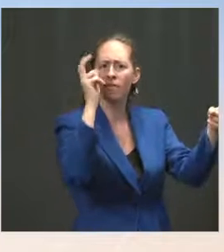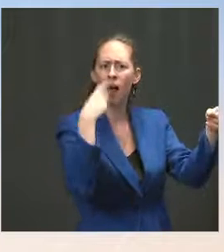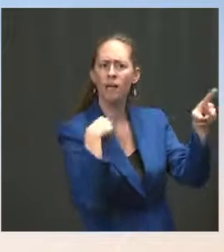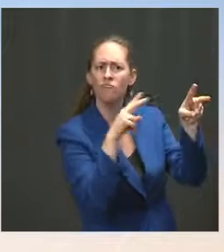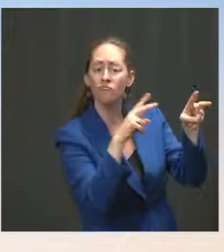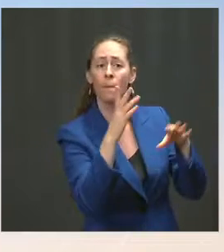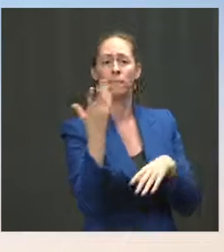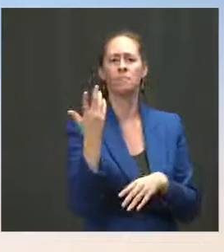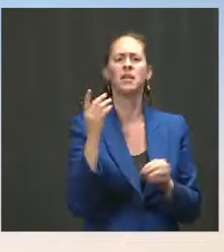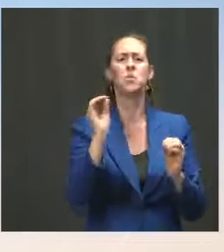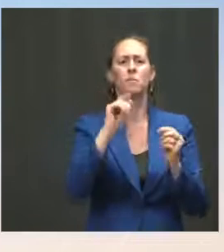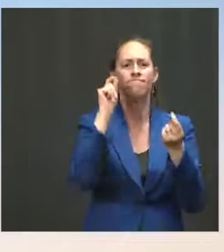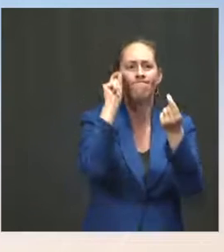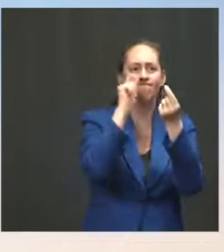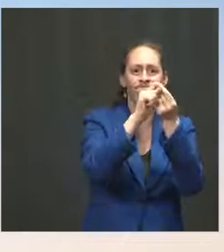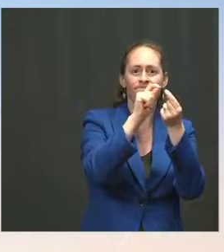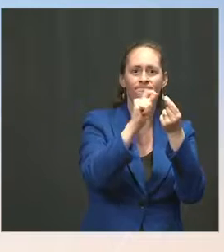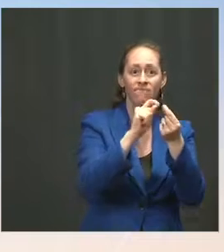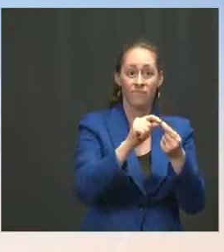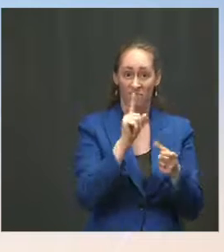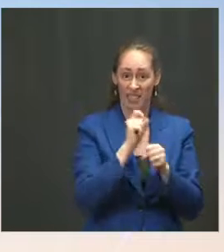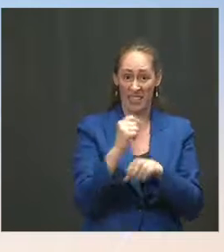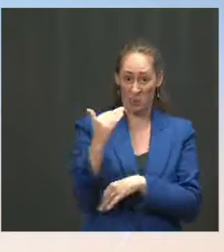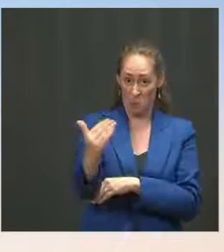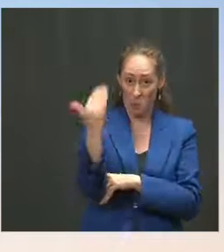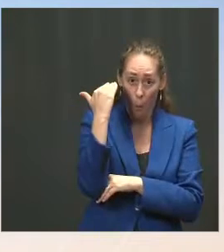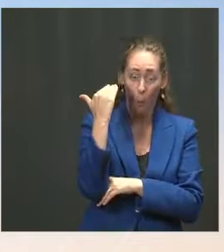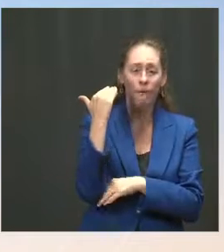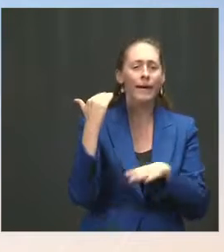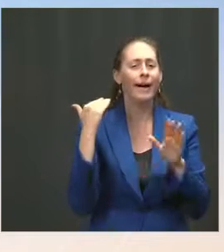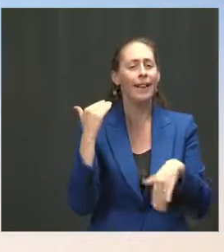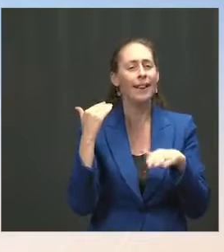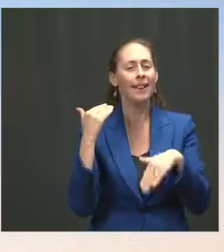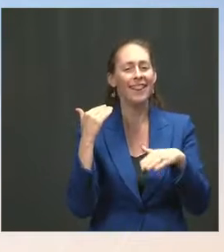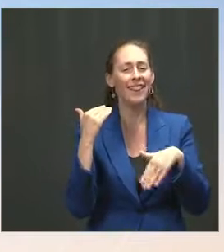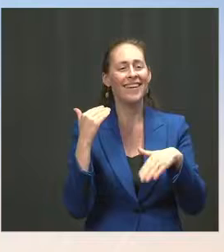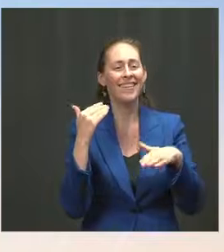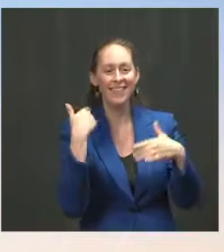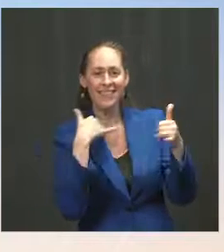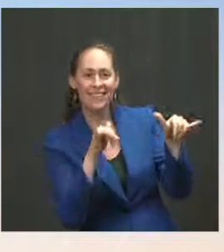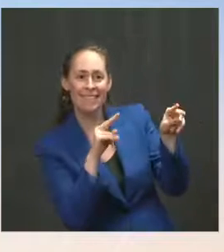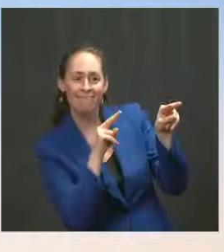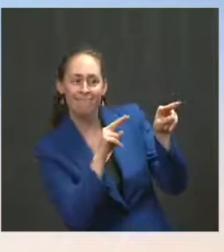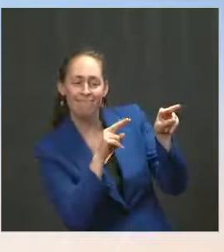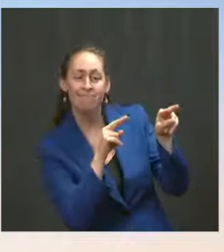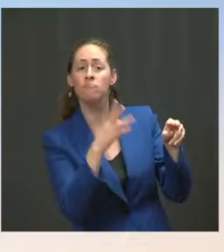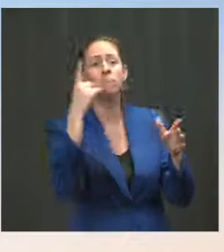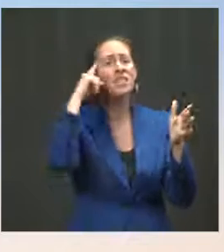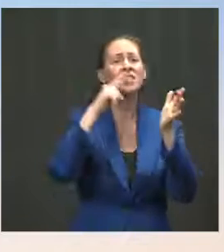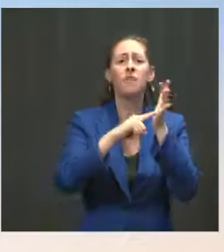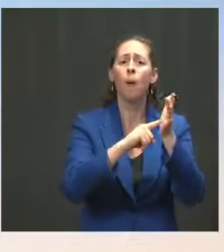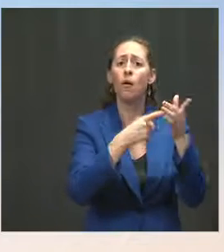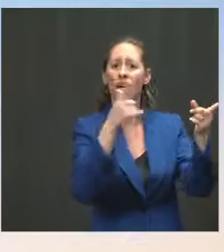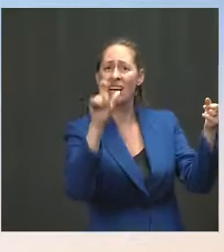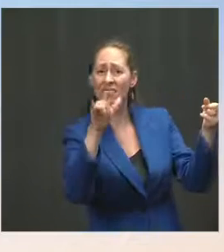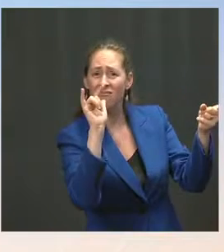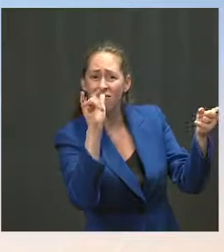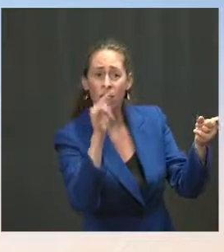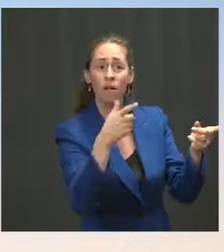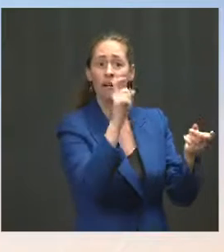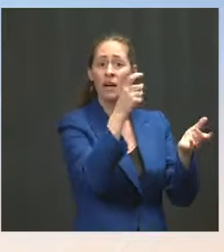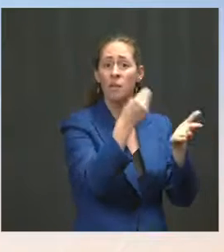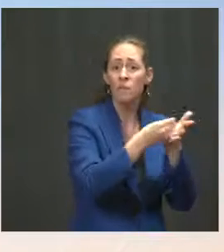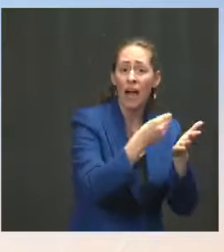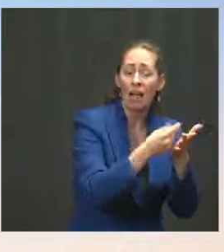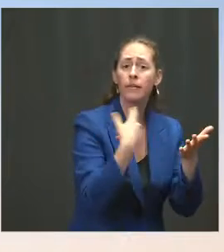our view, is inevitable. We will continue to coordinate airstrikes with and in support of Afghan forces, and as the president made clear, Afghan leaders have